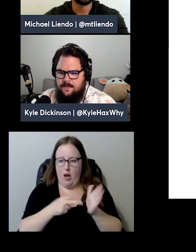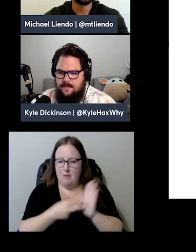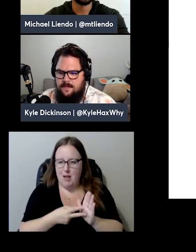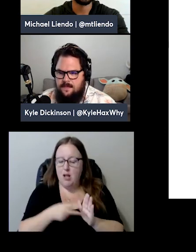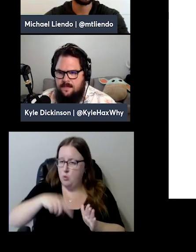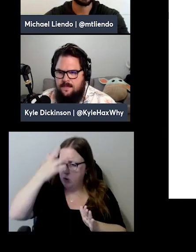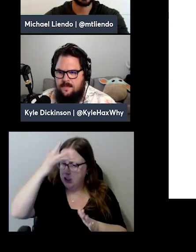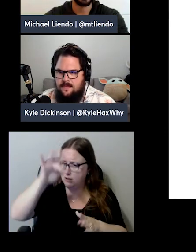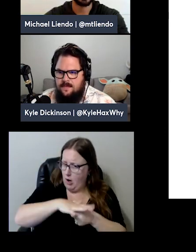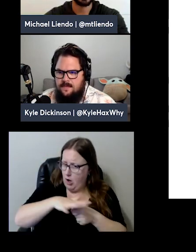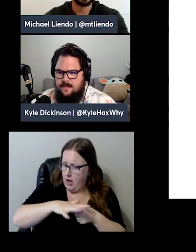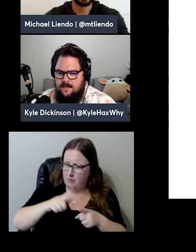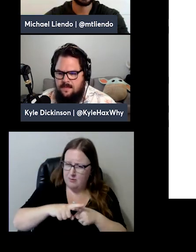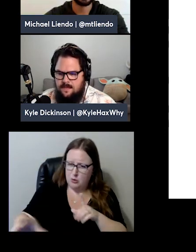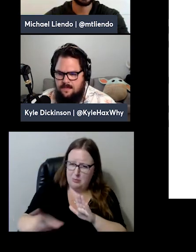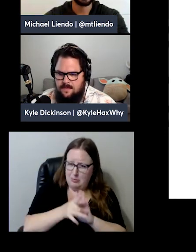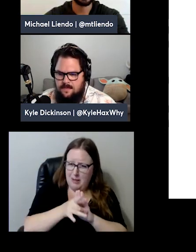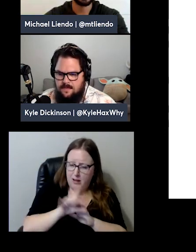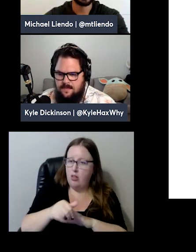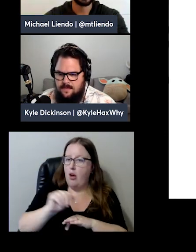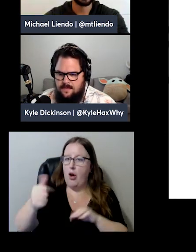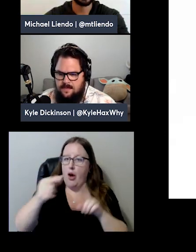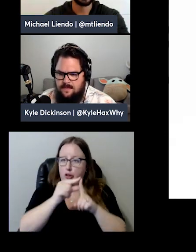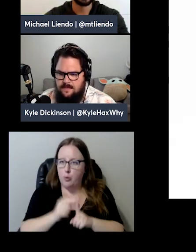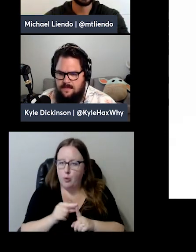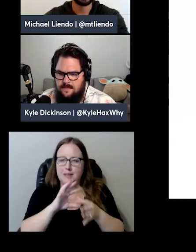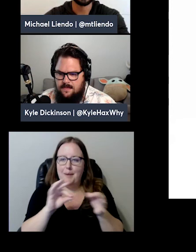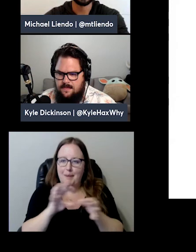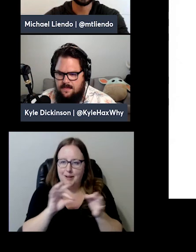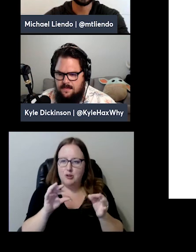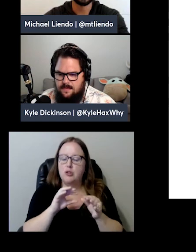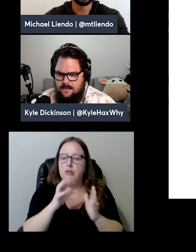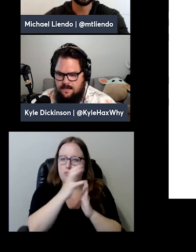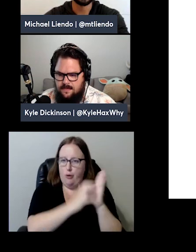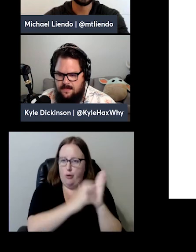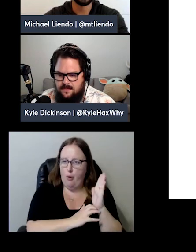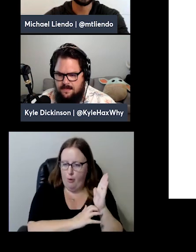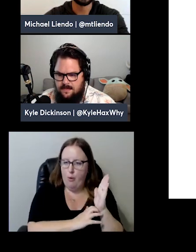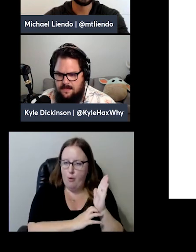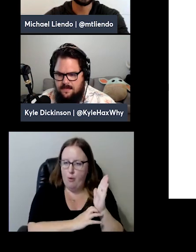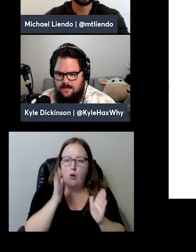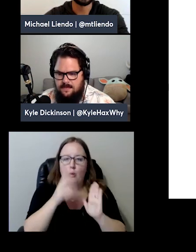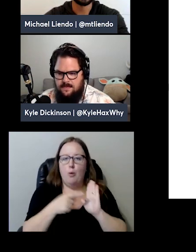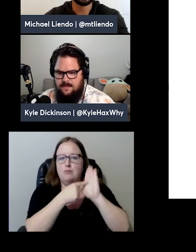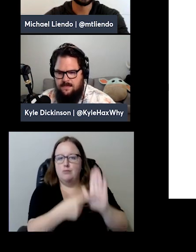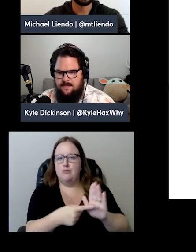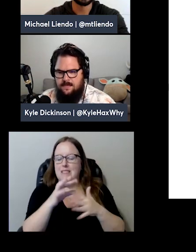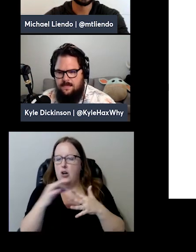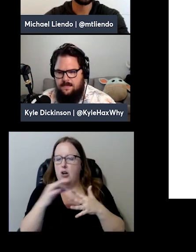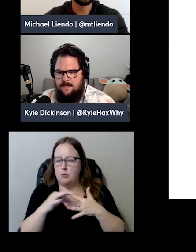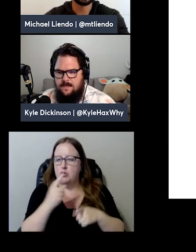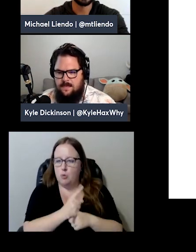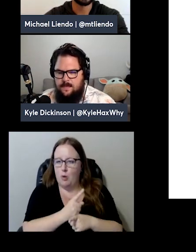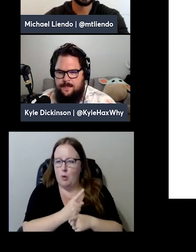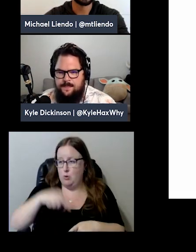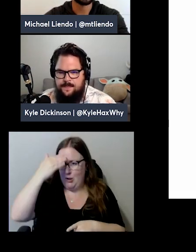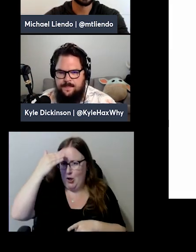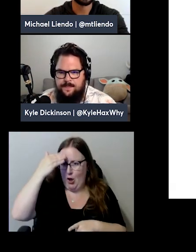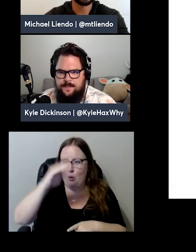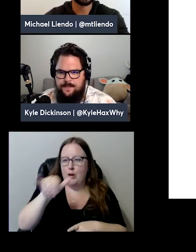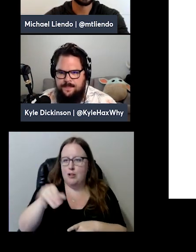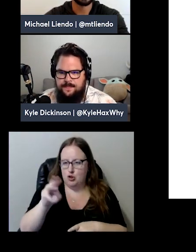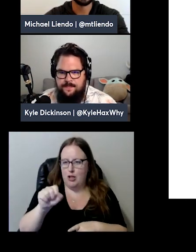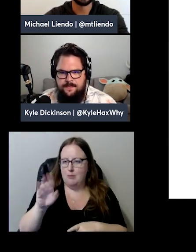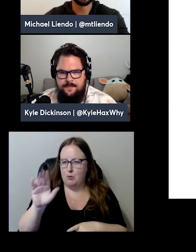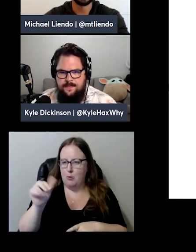out like, hey, these are other words that they mentioned in the note. Let's present these as options, right? So we obviously know it's James Buchanan, and this is a